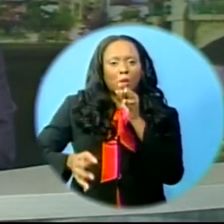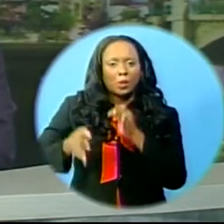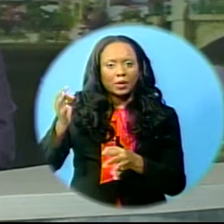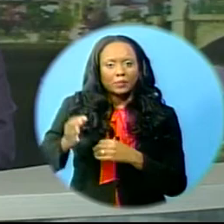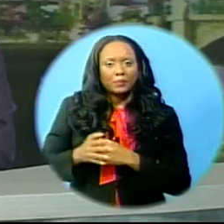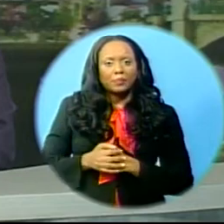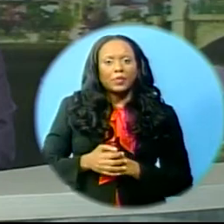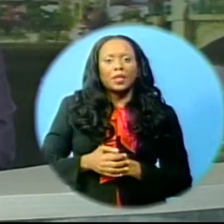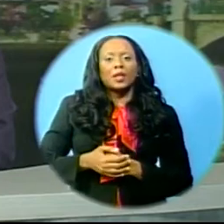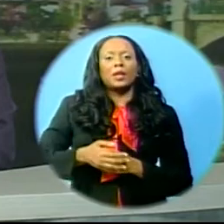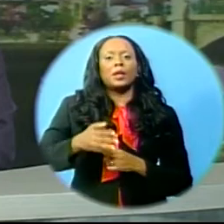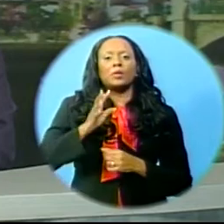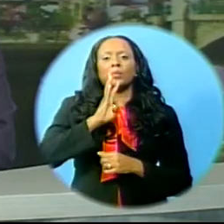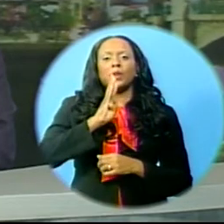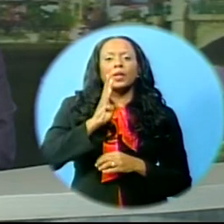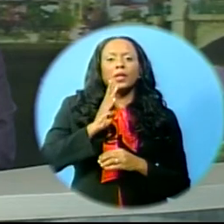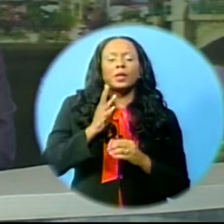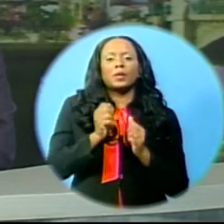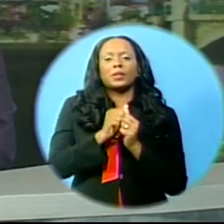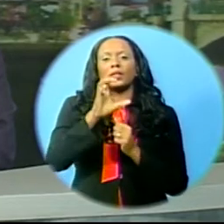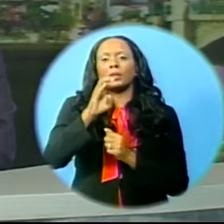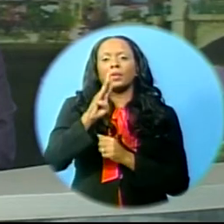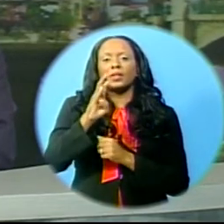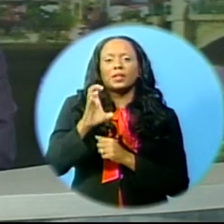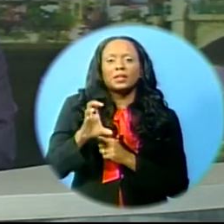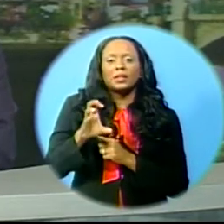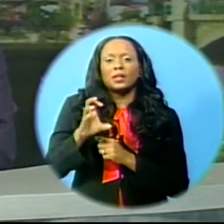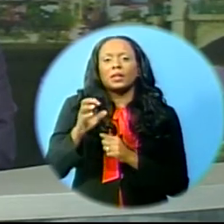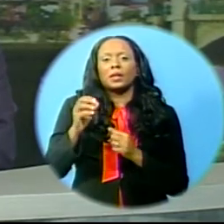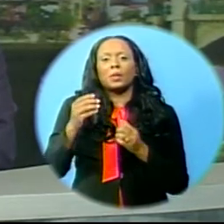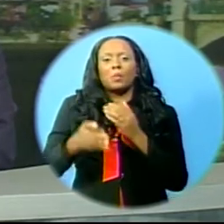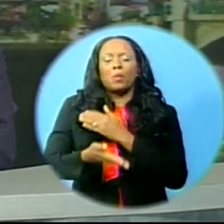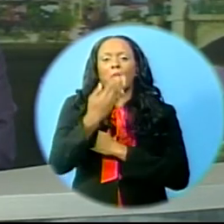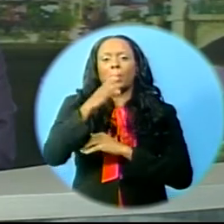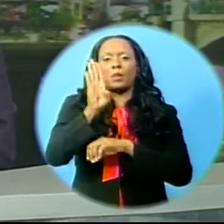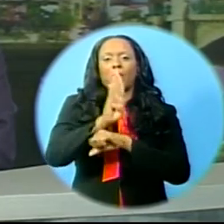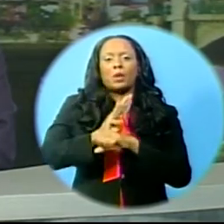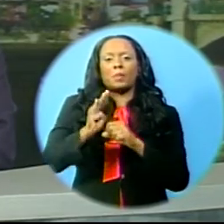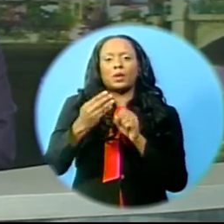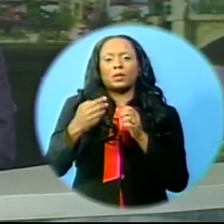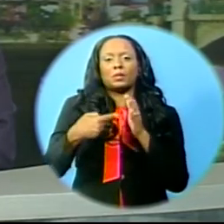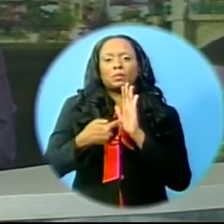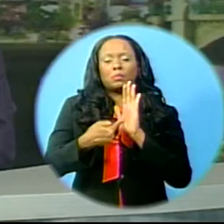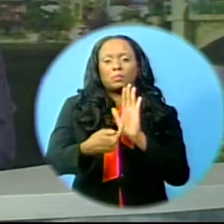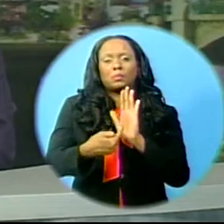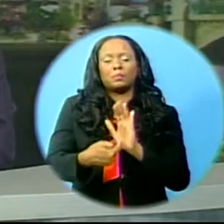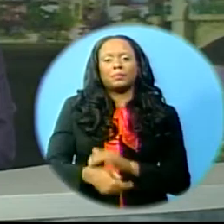Ambassador Morris was a guest on CBC TV8's program Morning Barbados.